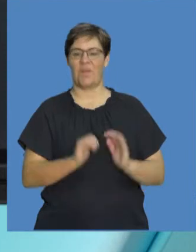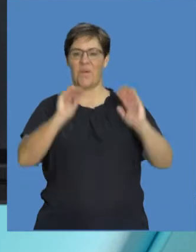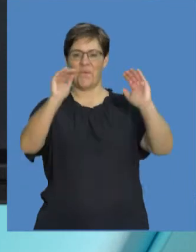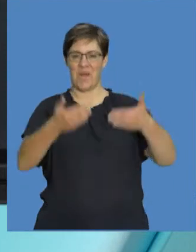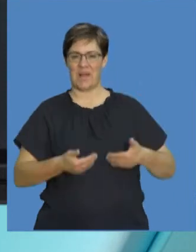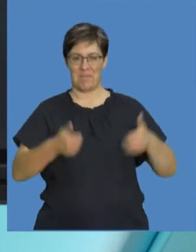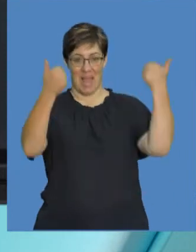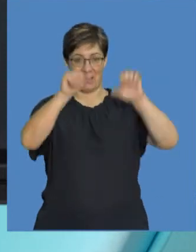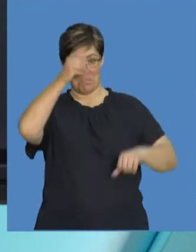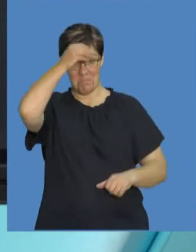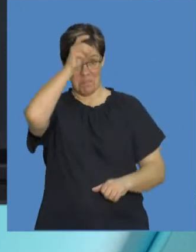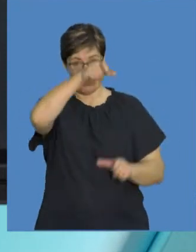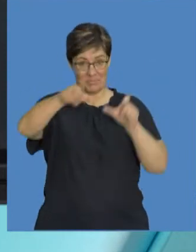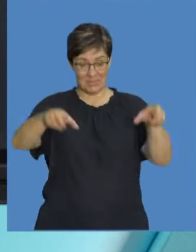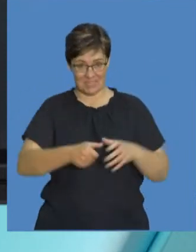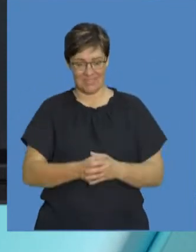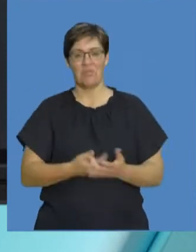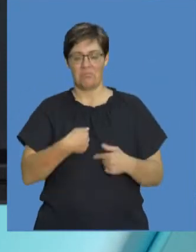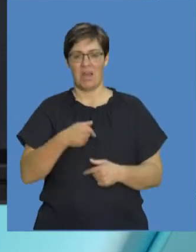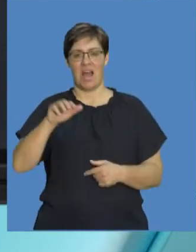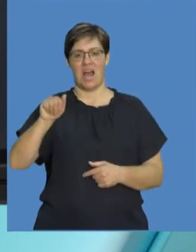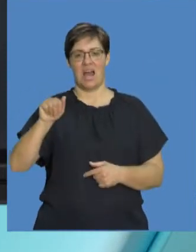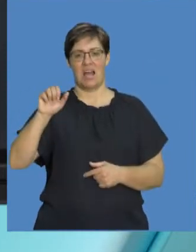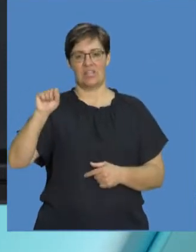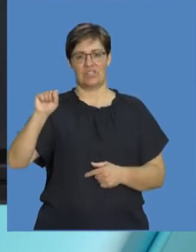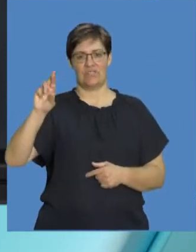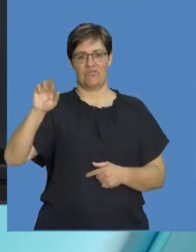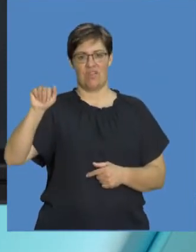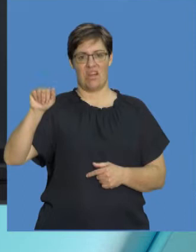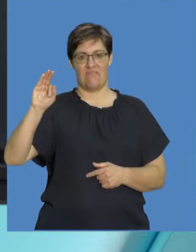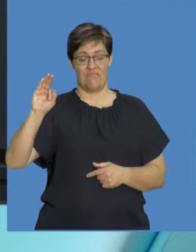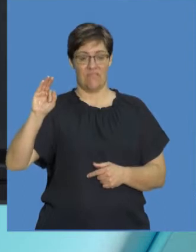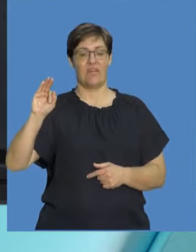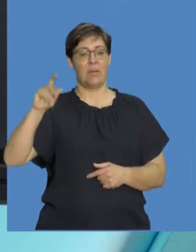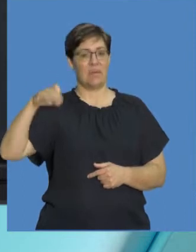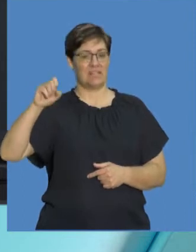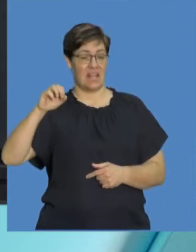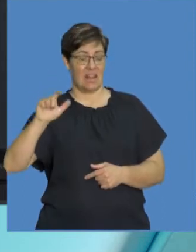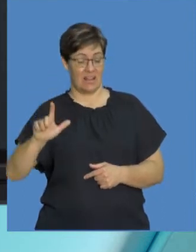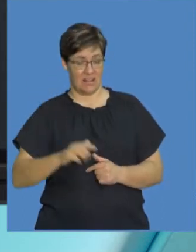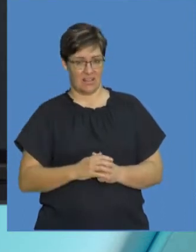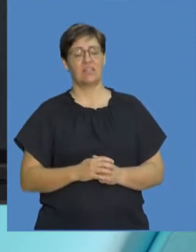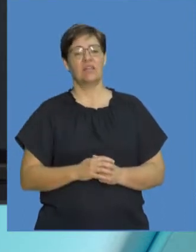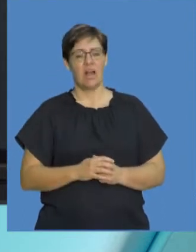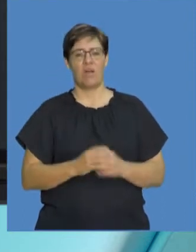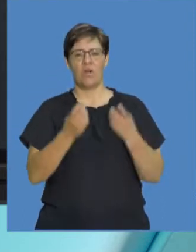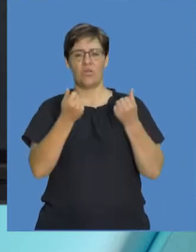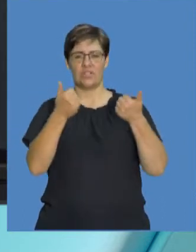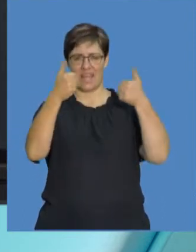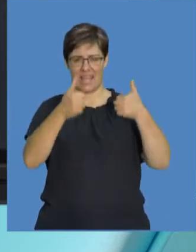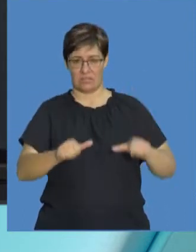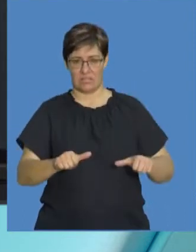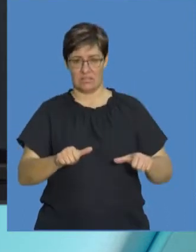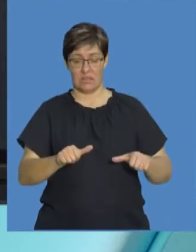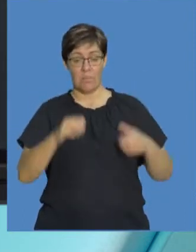Welcome Accounting Boffins, you with Ashraf Patel, and the focus of our lesson will be cost accounting with a